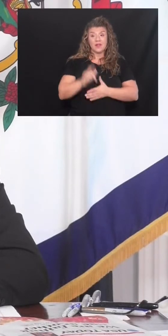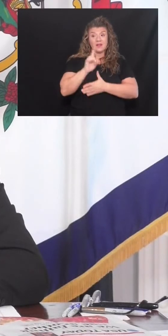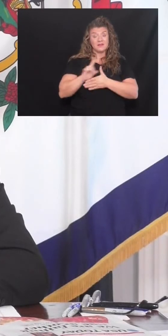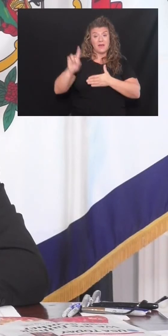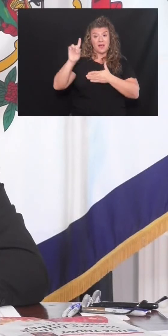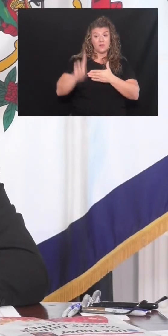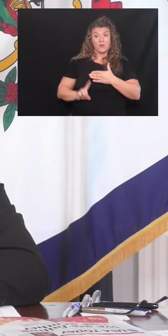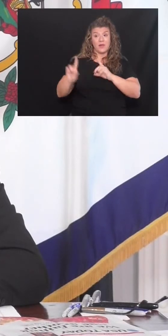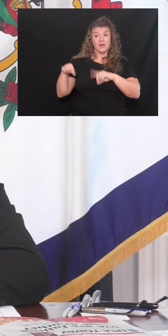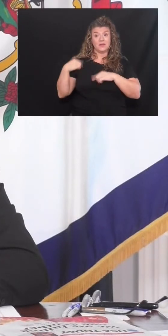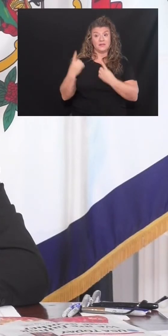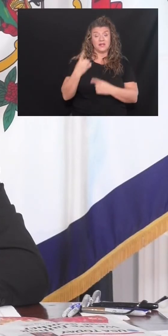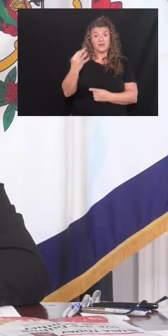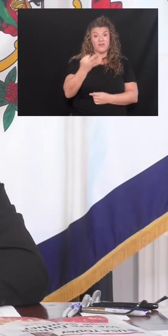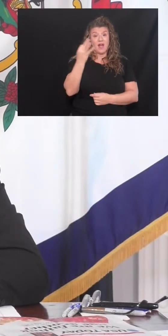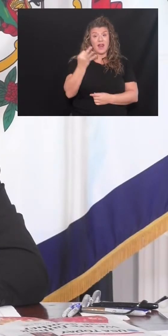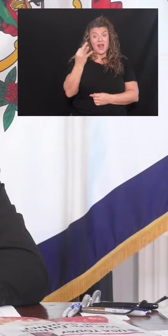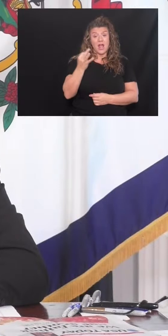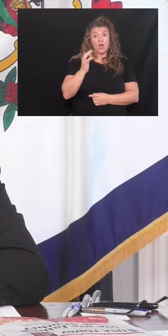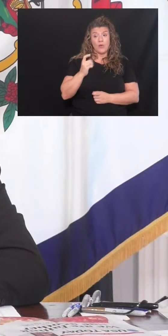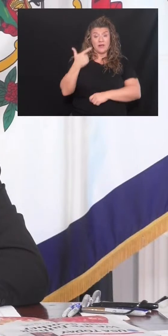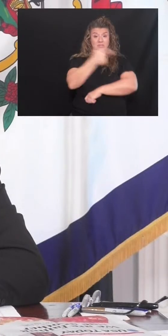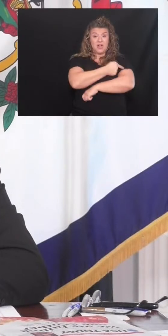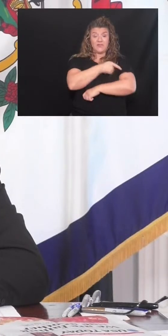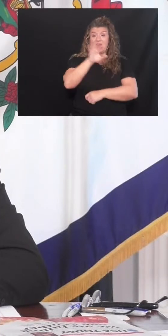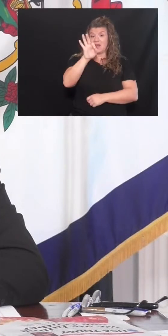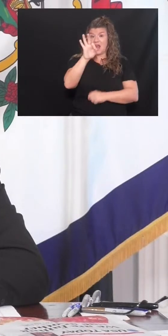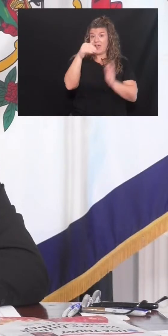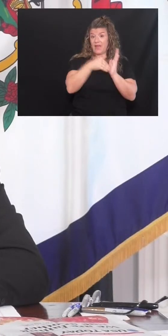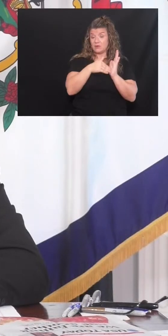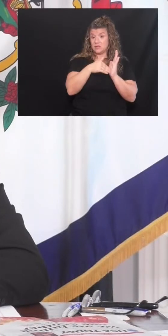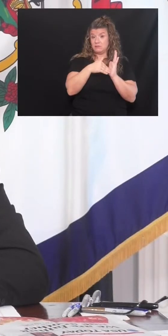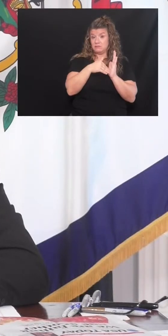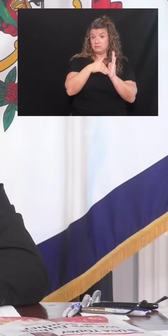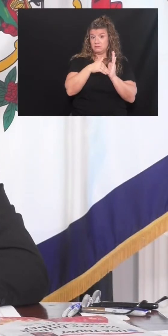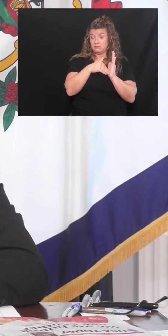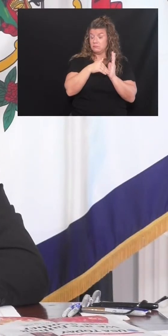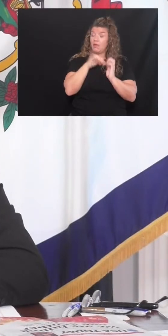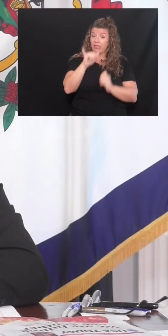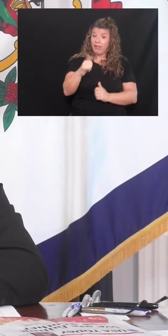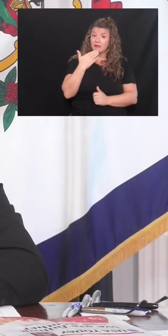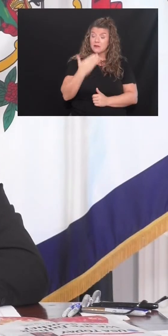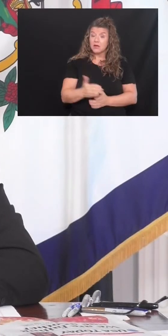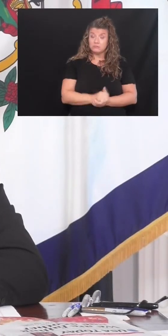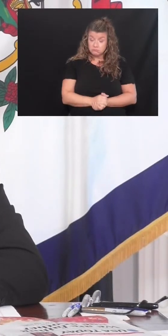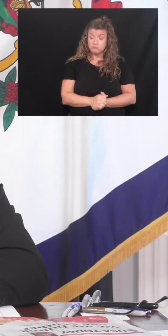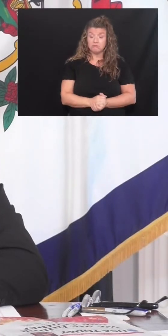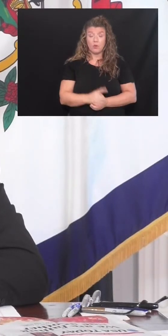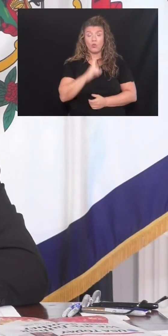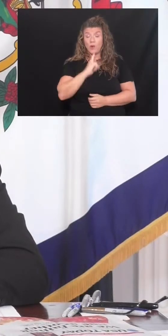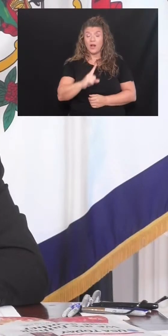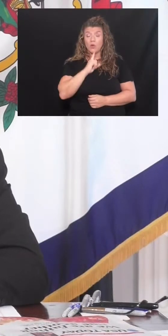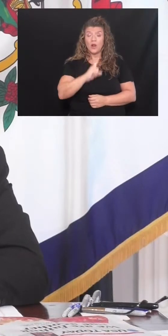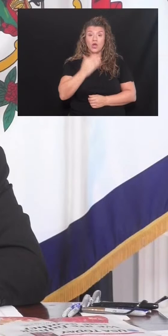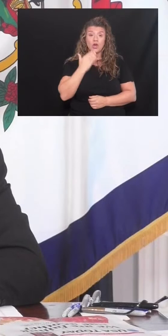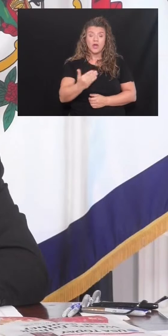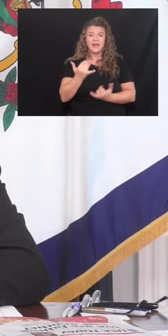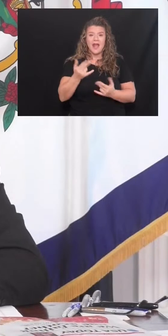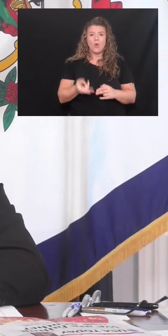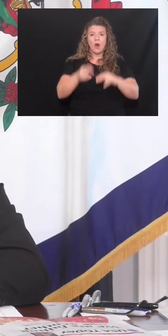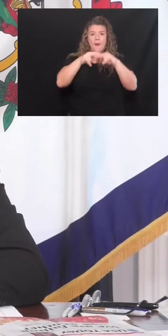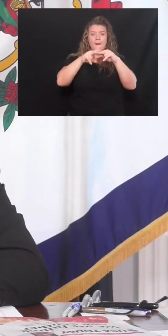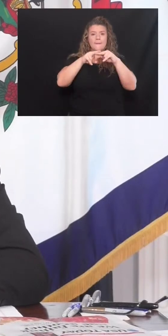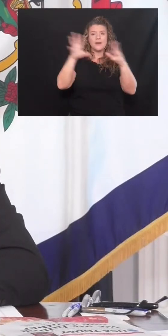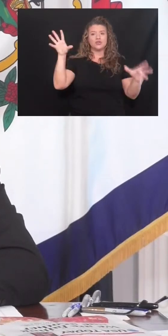weekend, since last Friday, we gave 9,000 doses. That's really good, really, really good. We are up now to